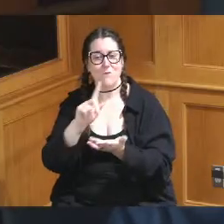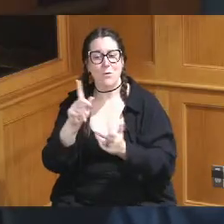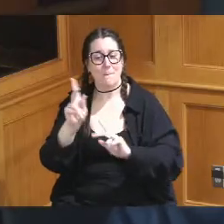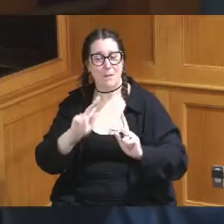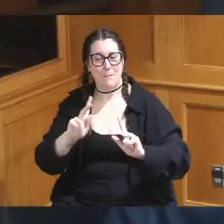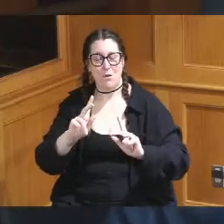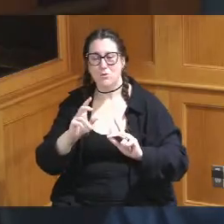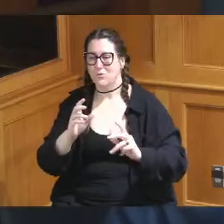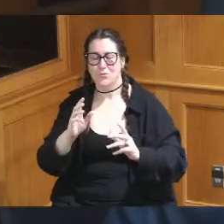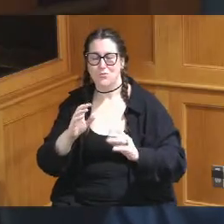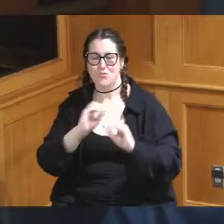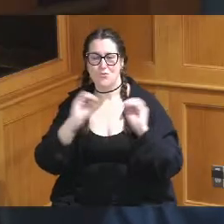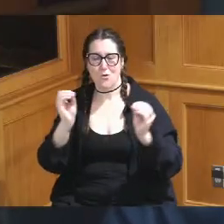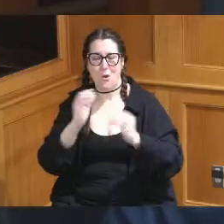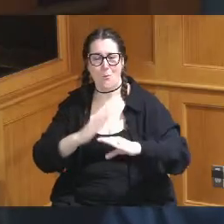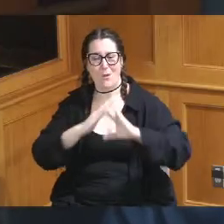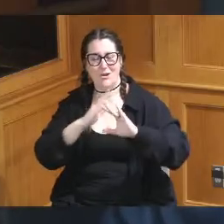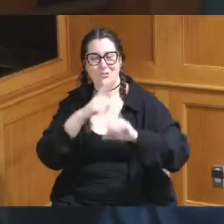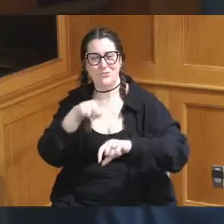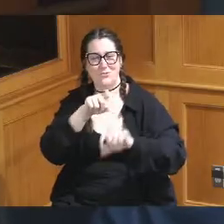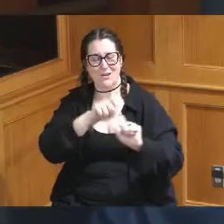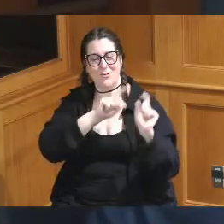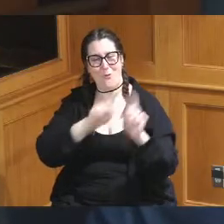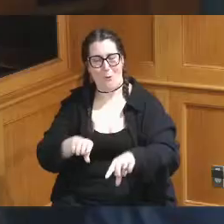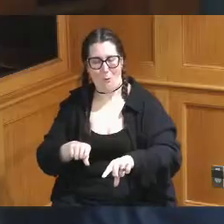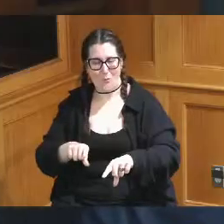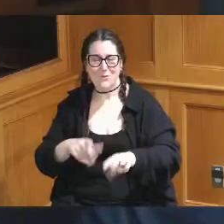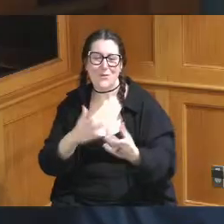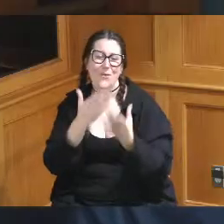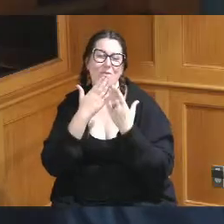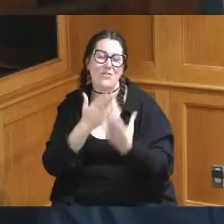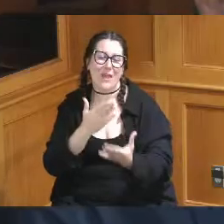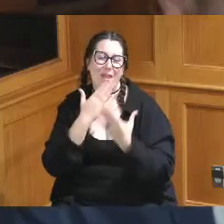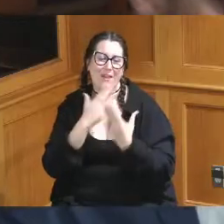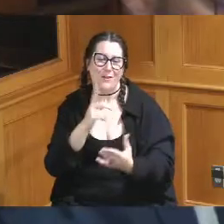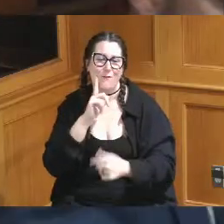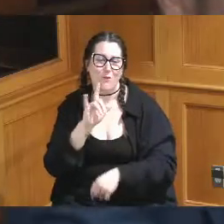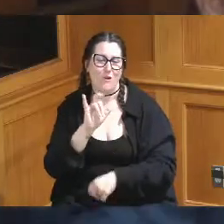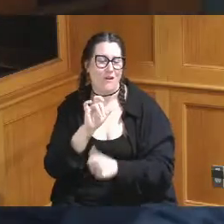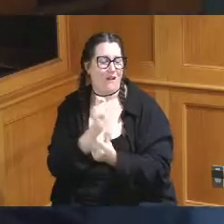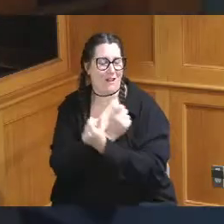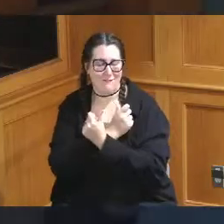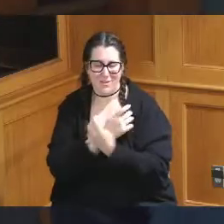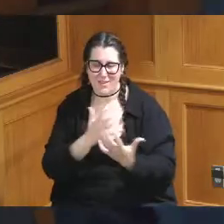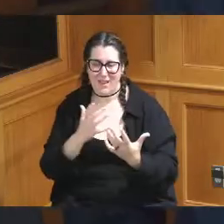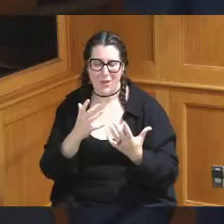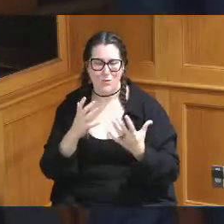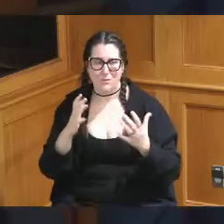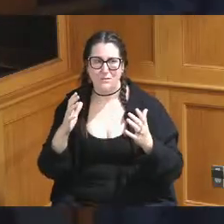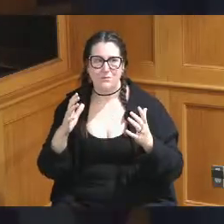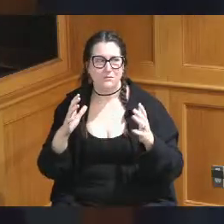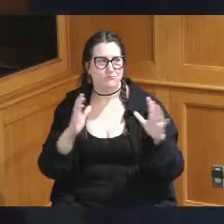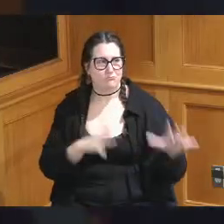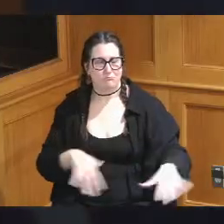barriers, they can participate. So thank you very much. That's was a lot to do. So that took